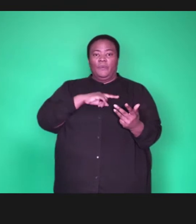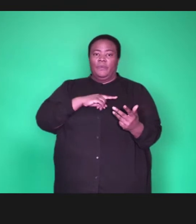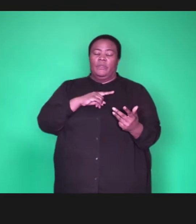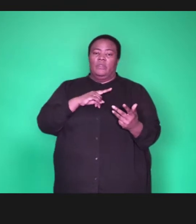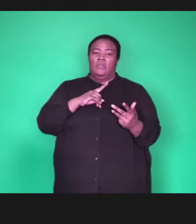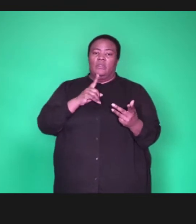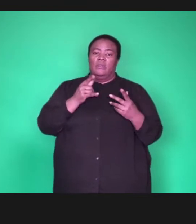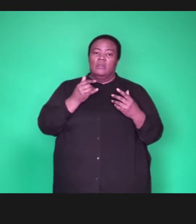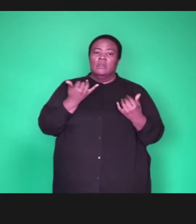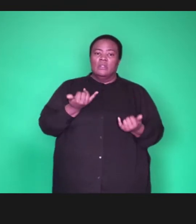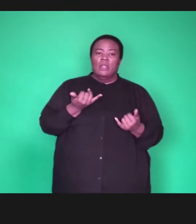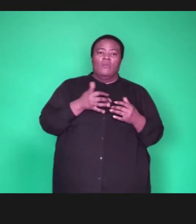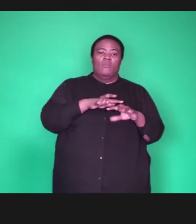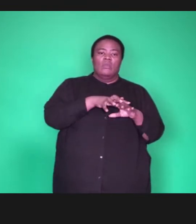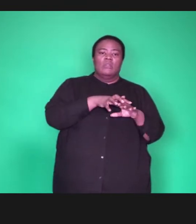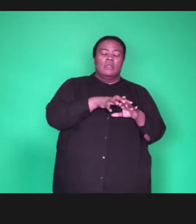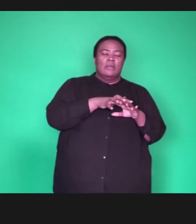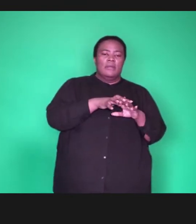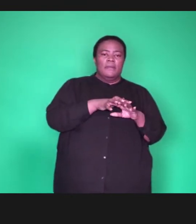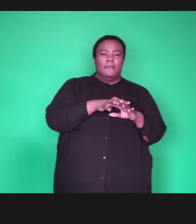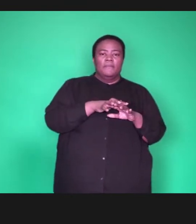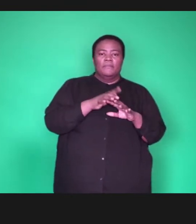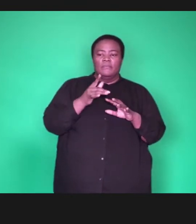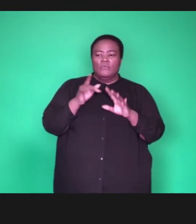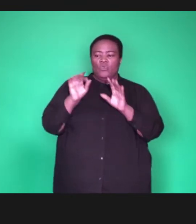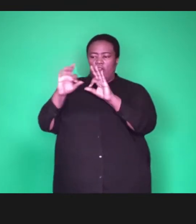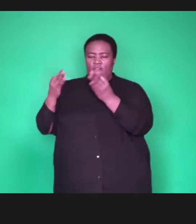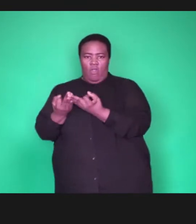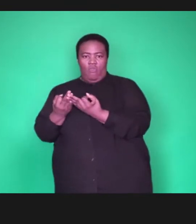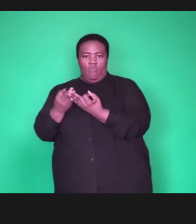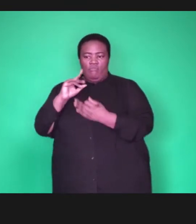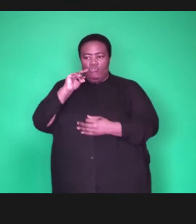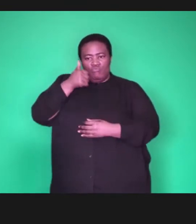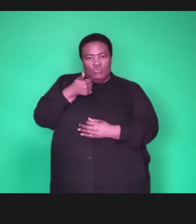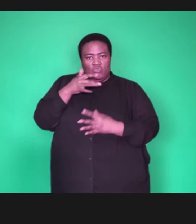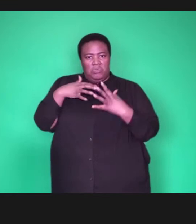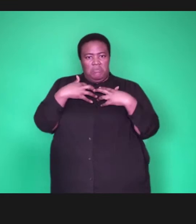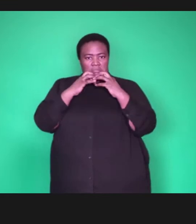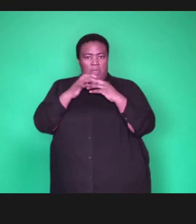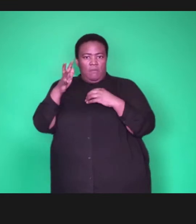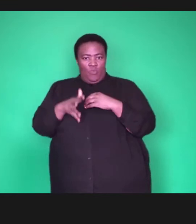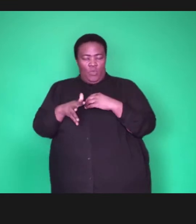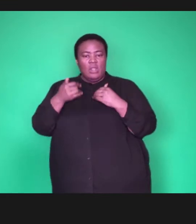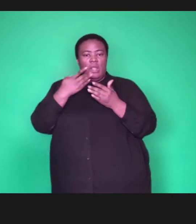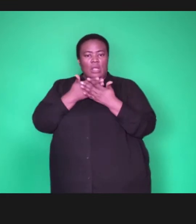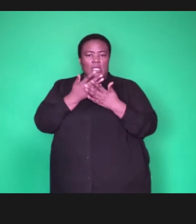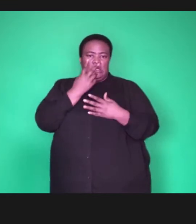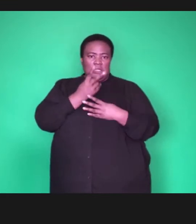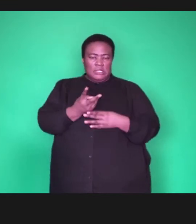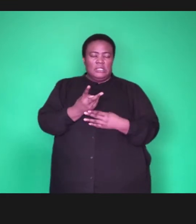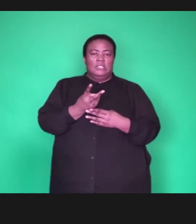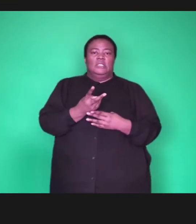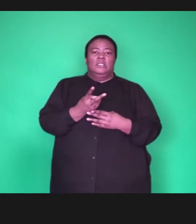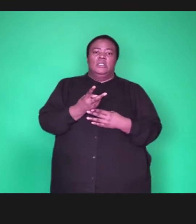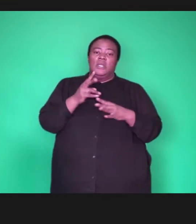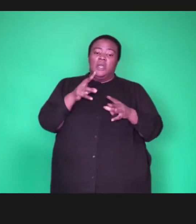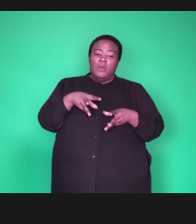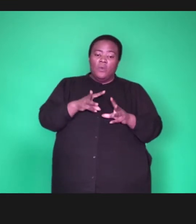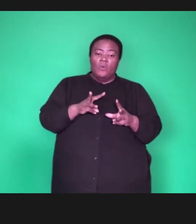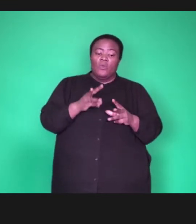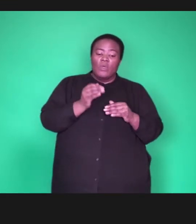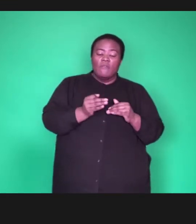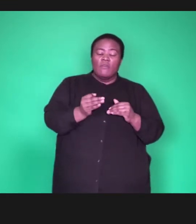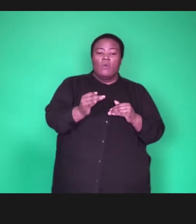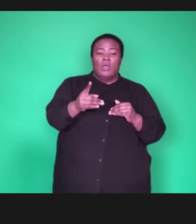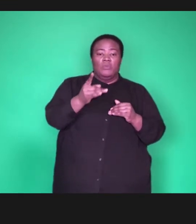of the Migration Forum tomorrow, we can really see a way forward with these very rich data sources that we have on hand